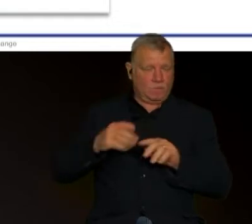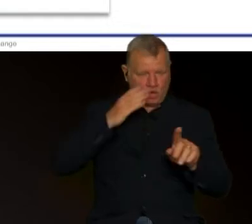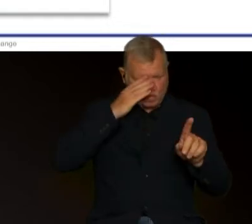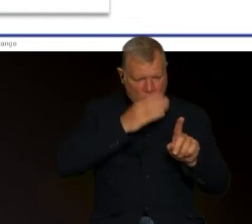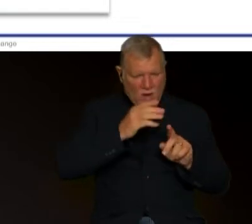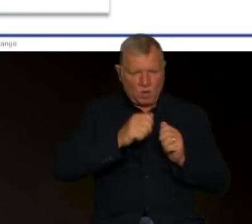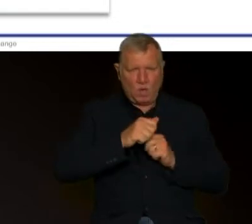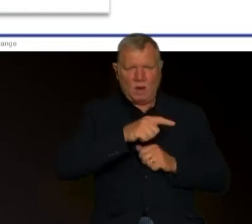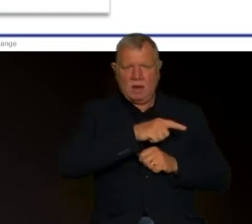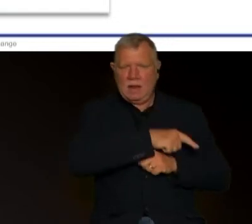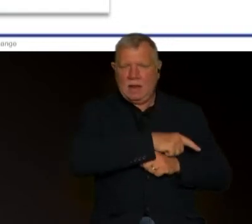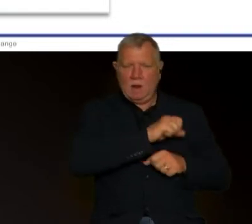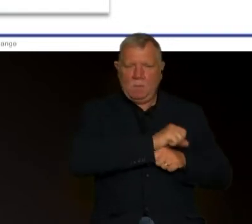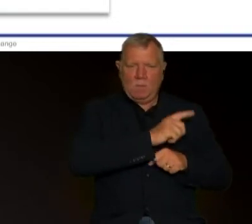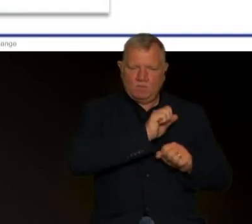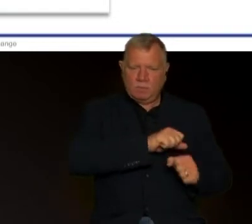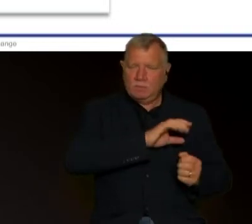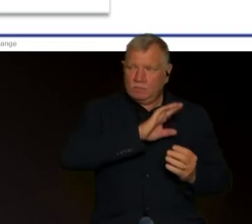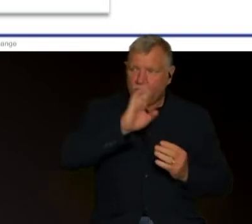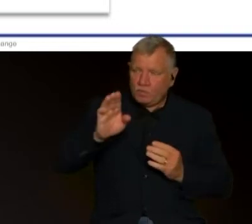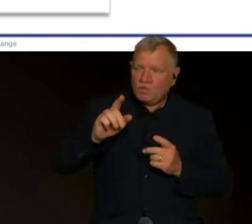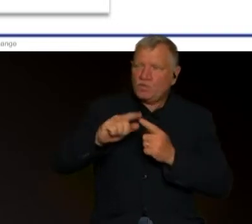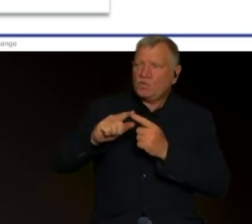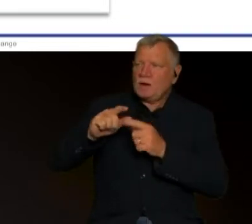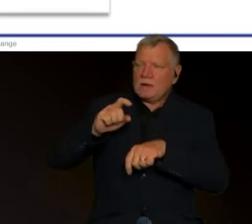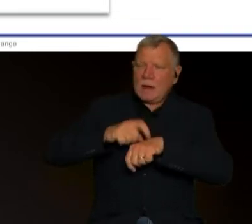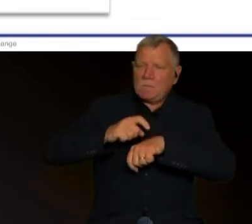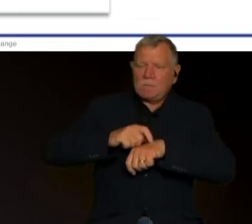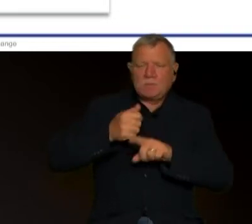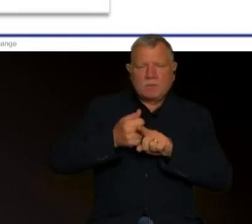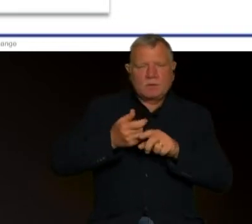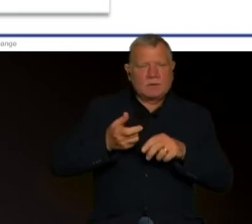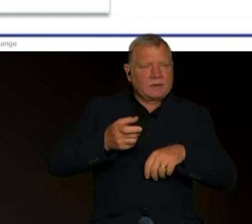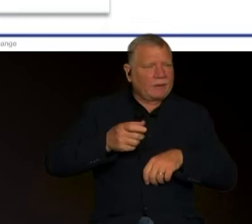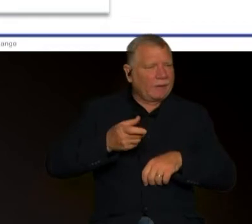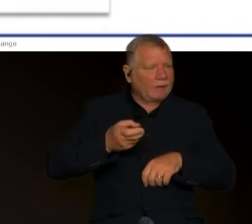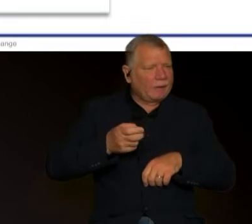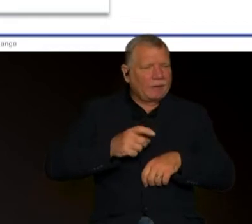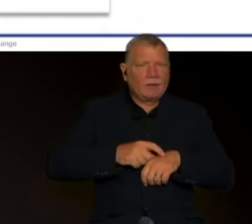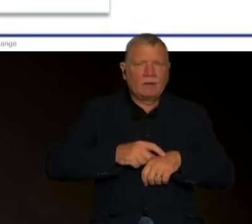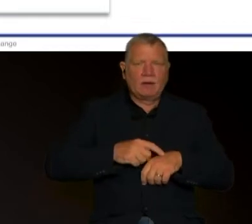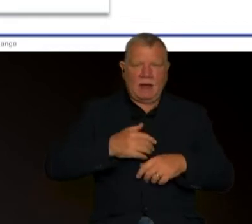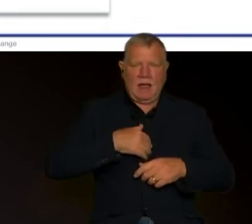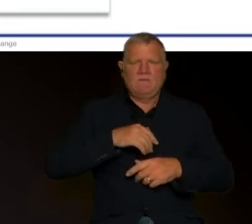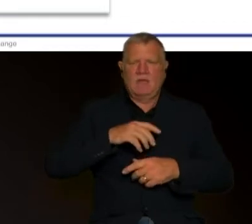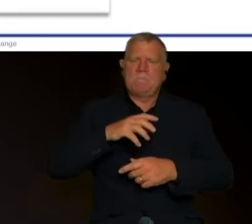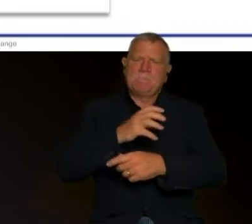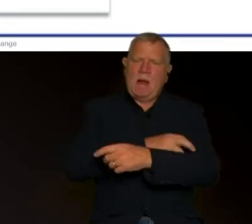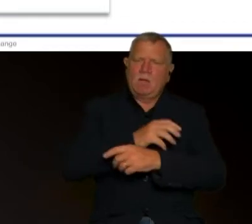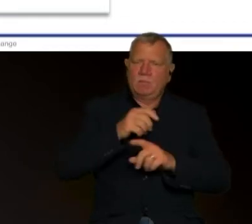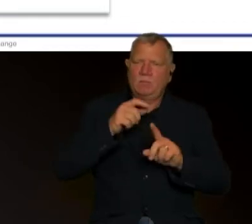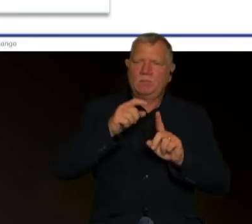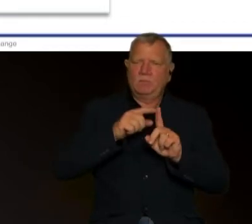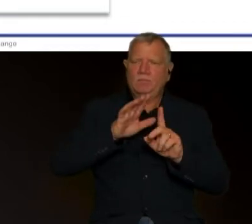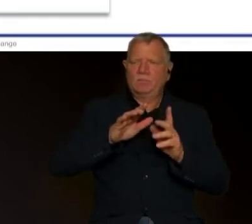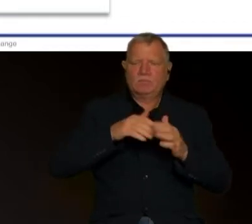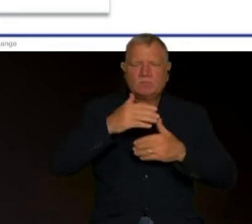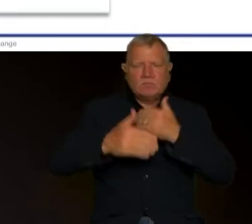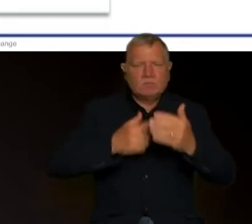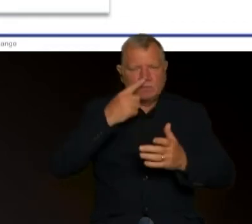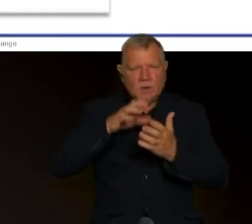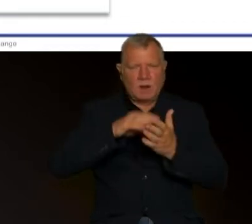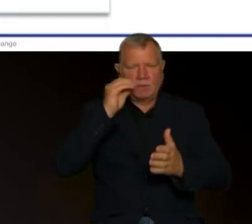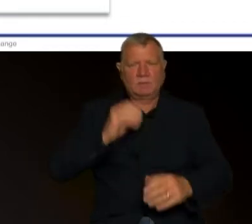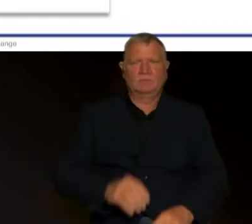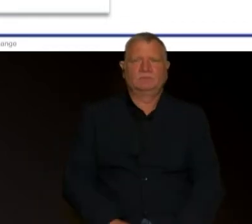courses, which will go directly to the employee. An employee can then take their own time. There's an empowerment